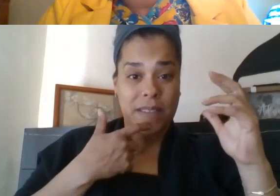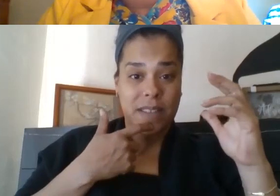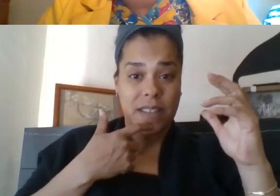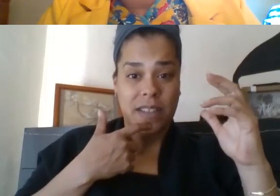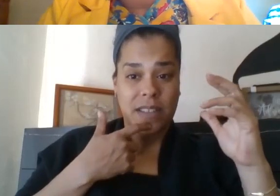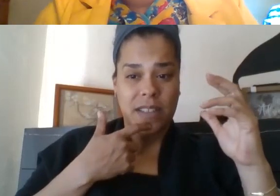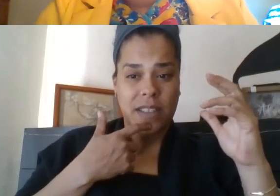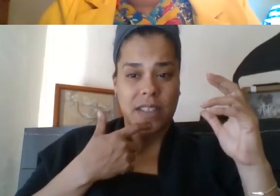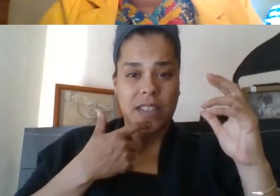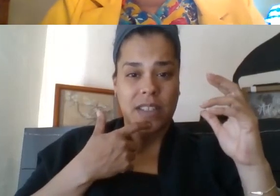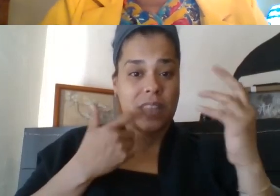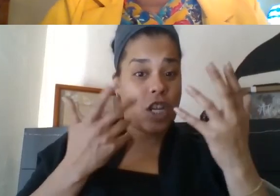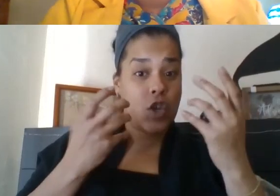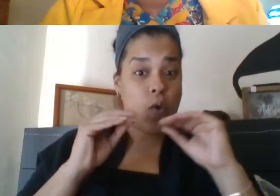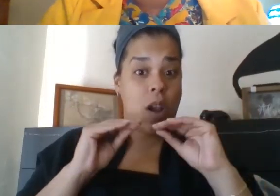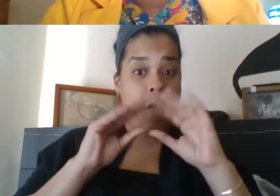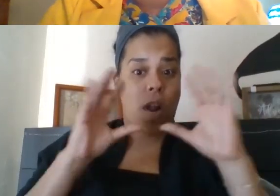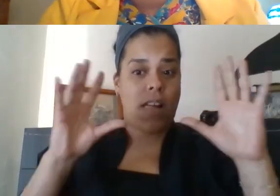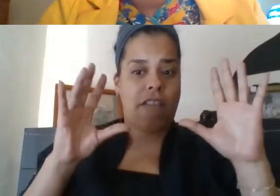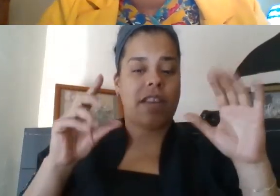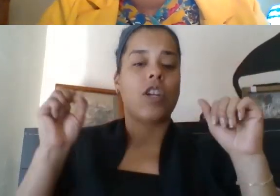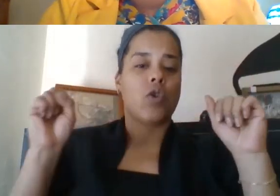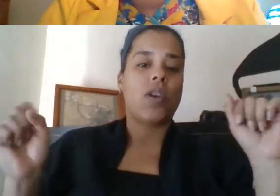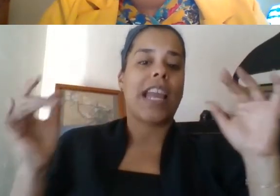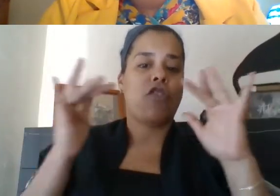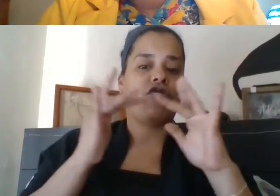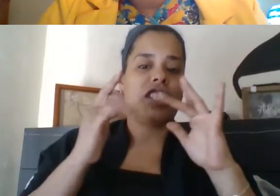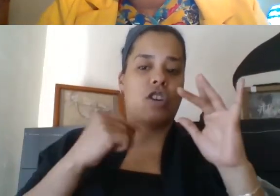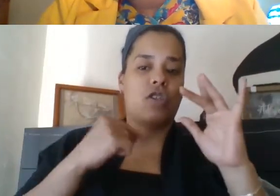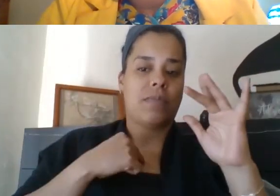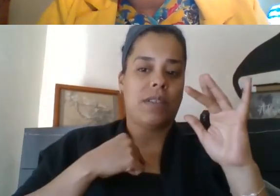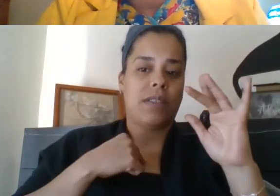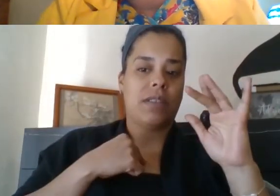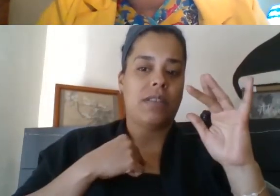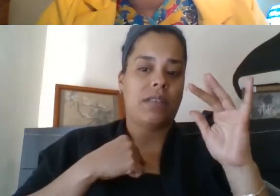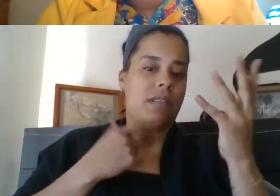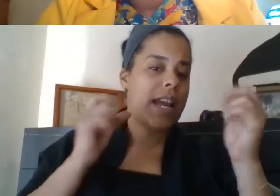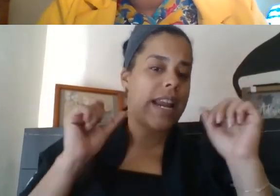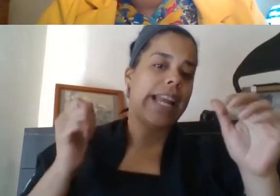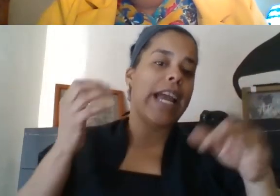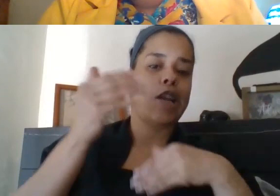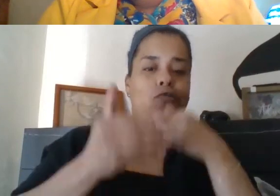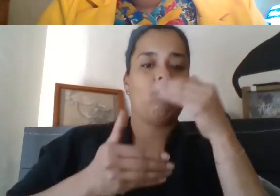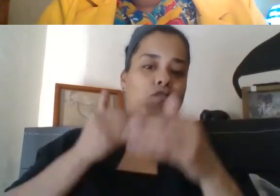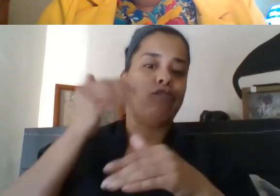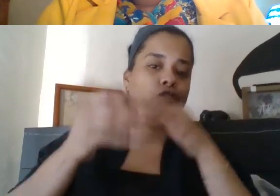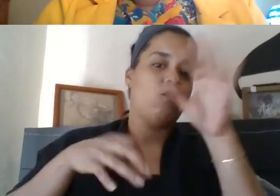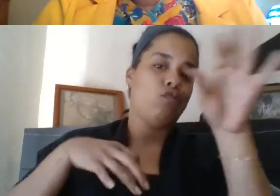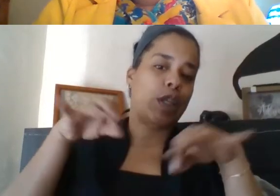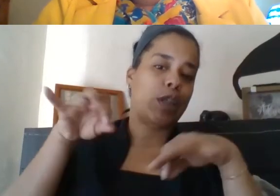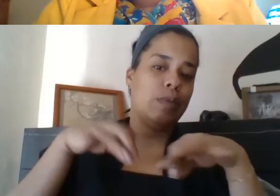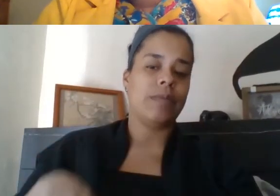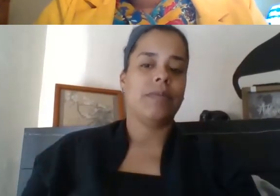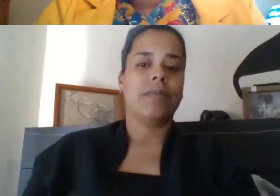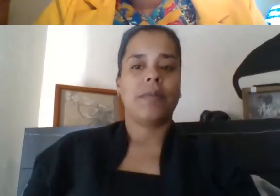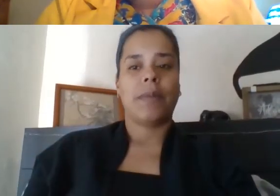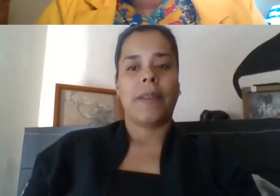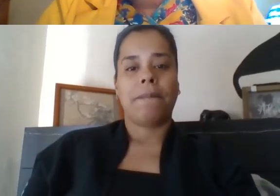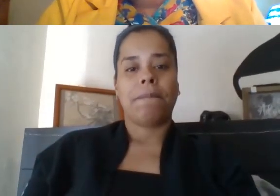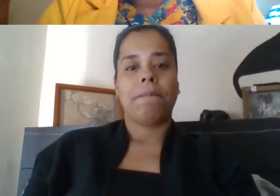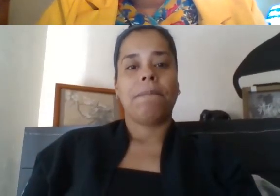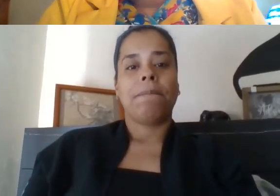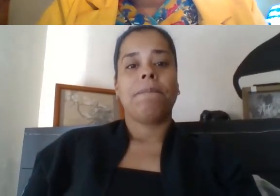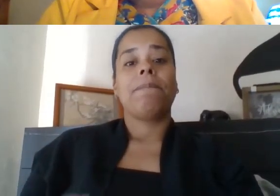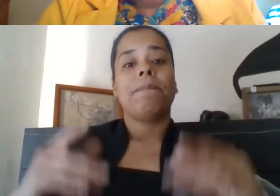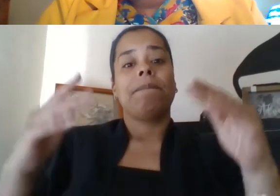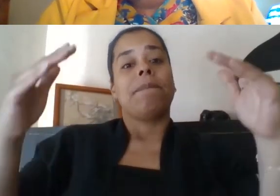want further clarity, you can always reach out to me and I can, go step by step. The following question is, do you